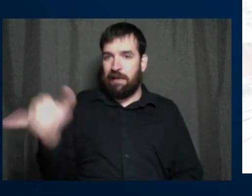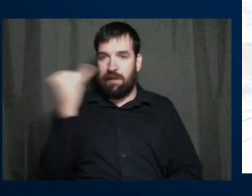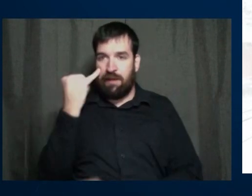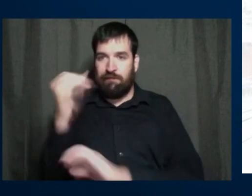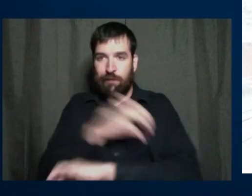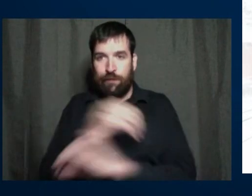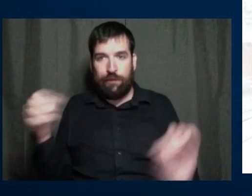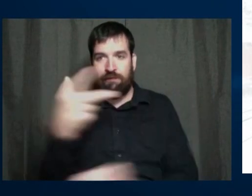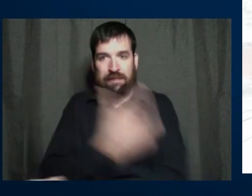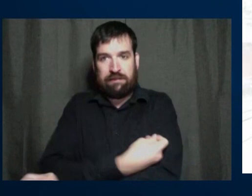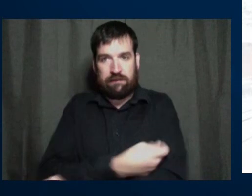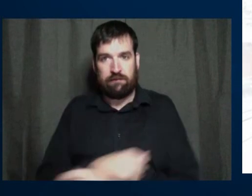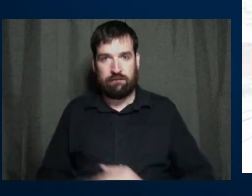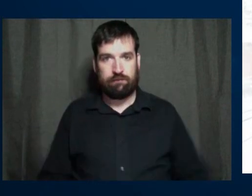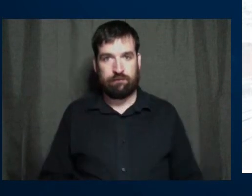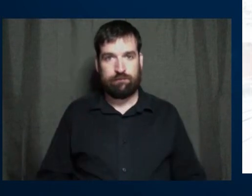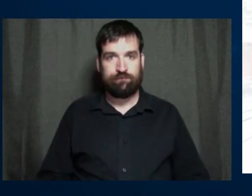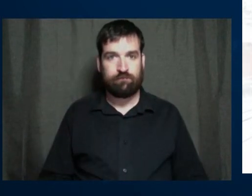unvaccinated?